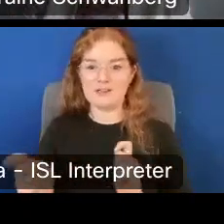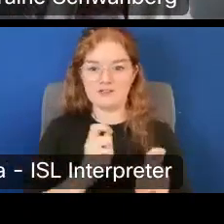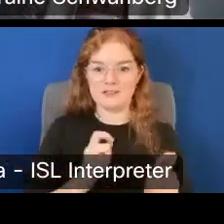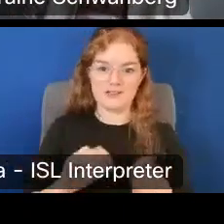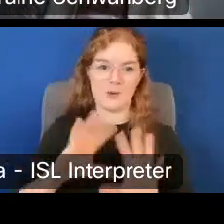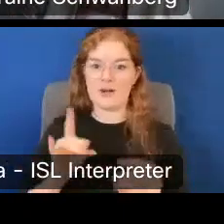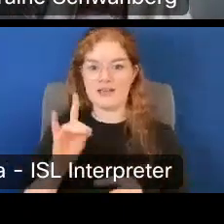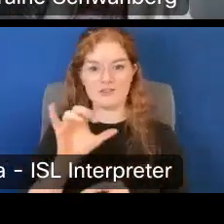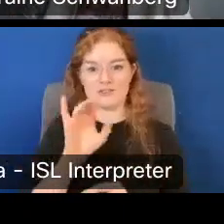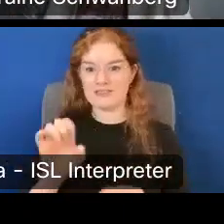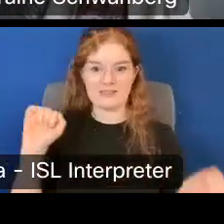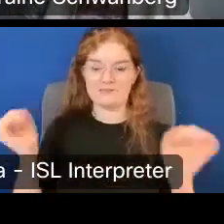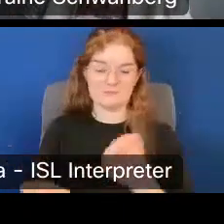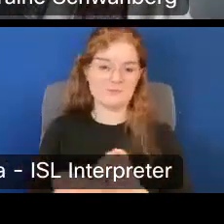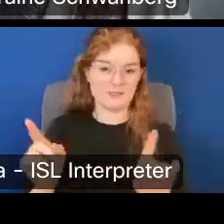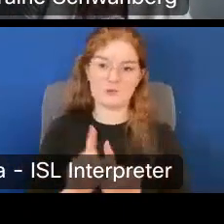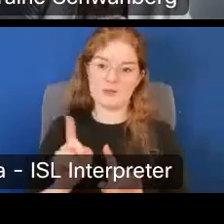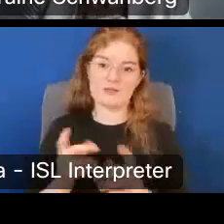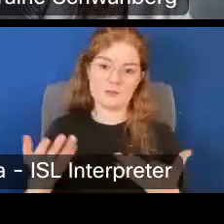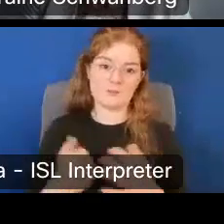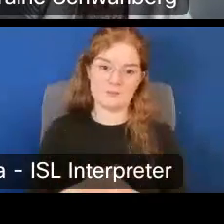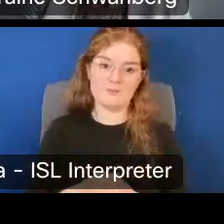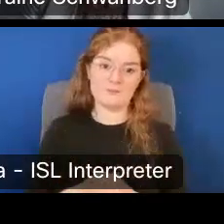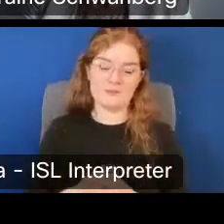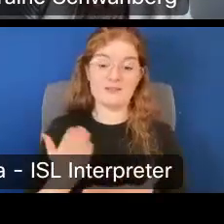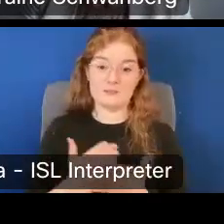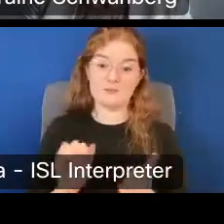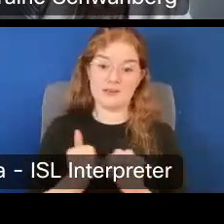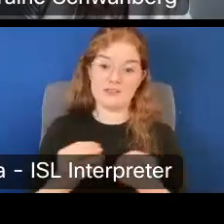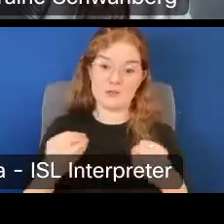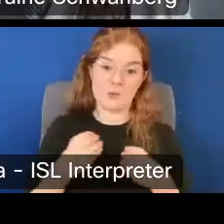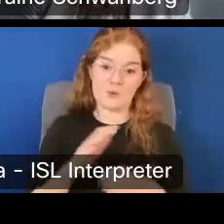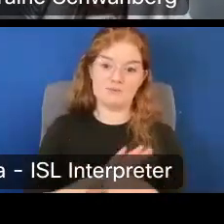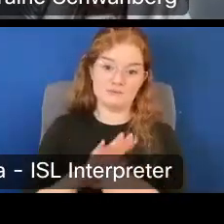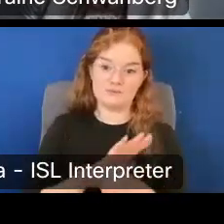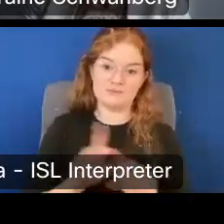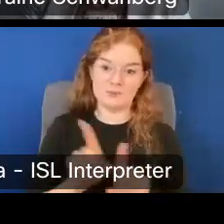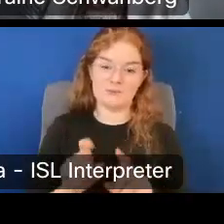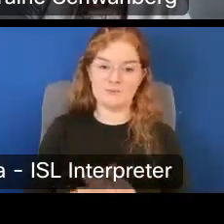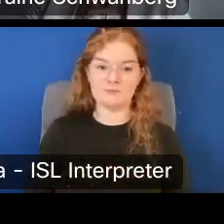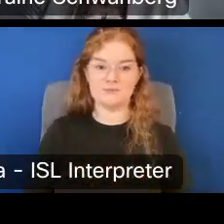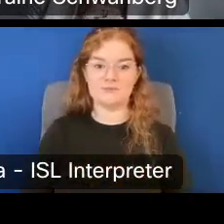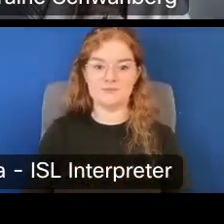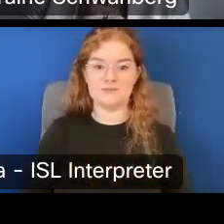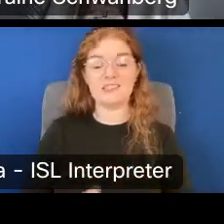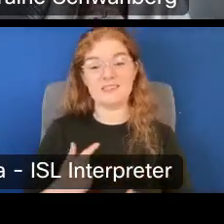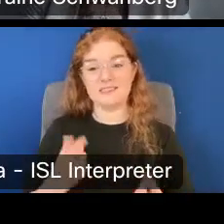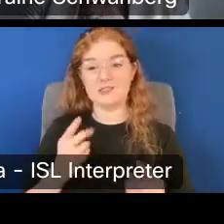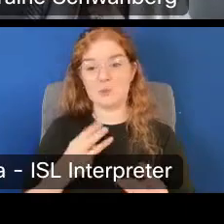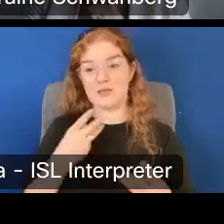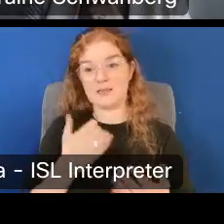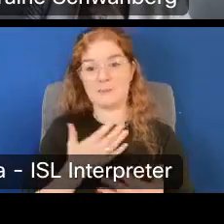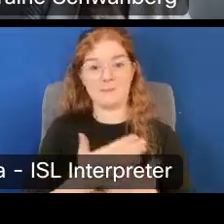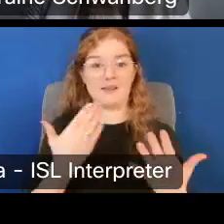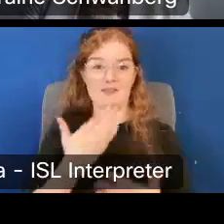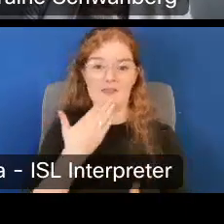HSE is undergoing change, really some changes within our own directorate as well. I just wanted to say a big thank you to all